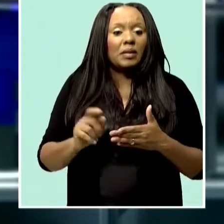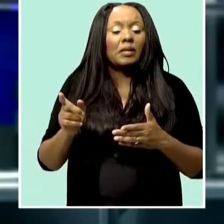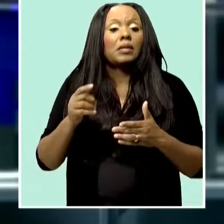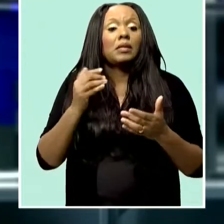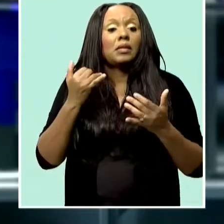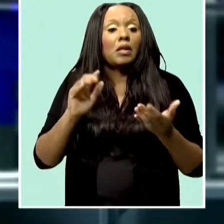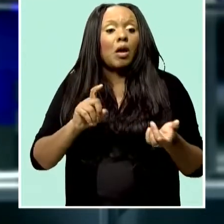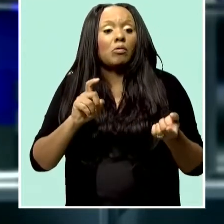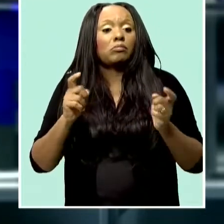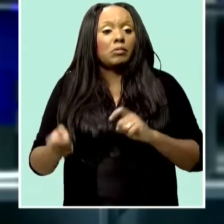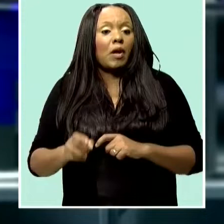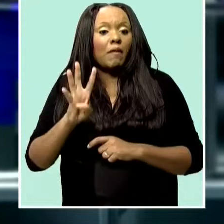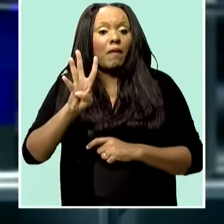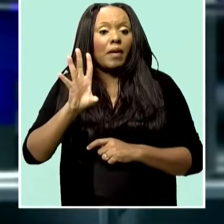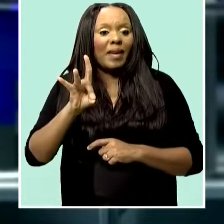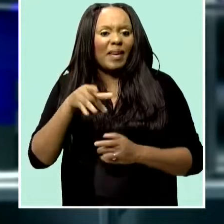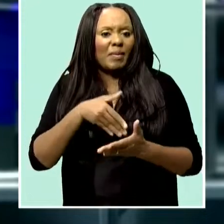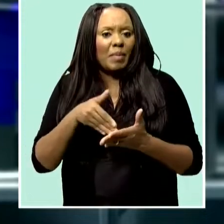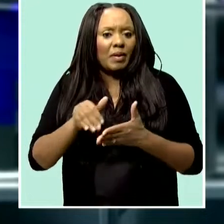per year.